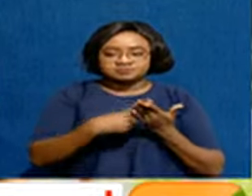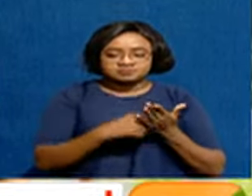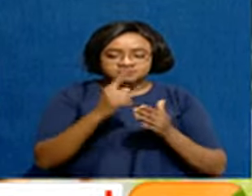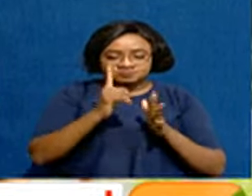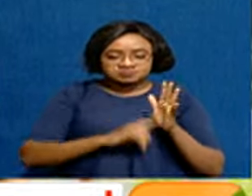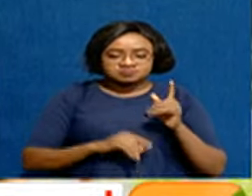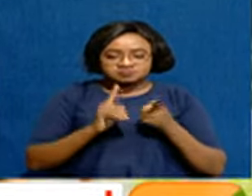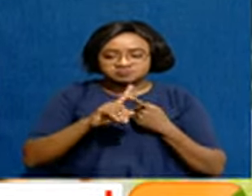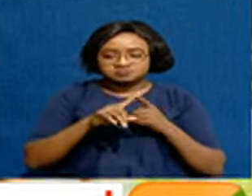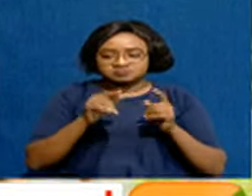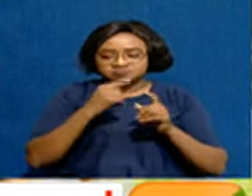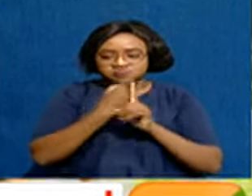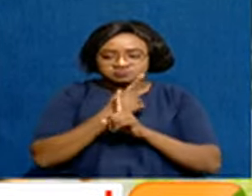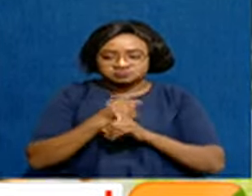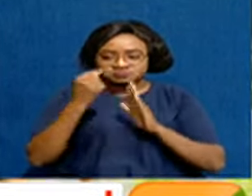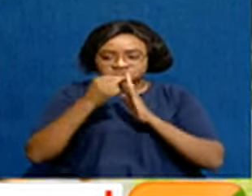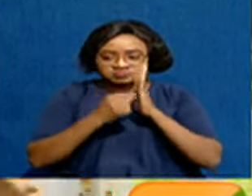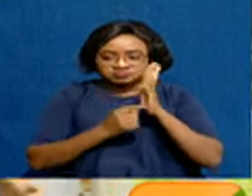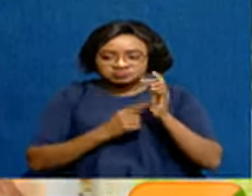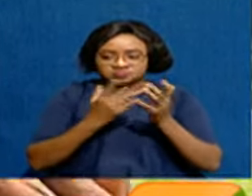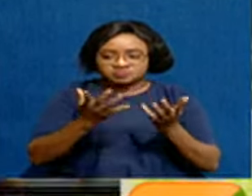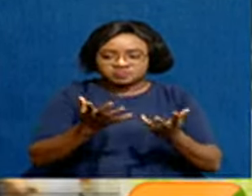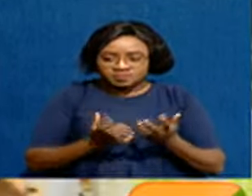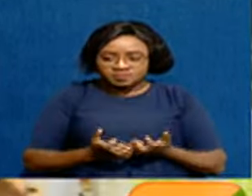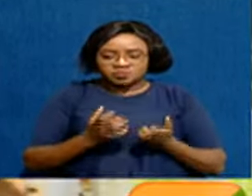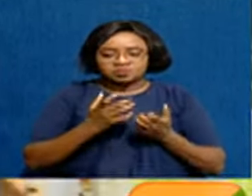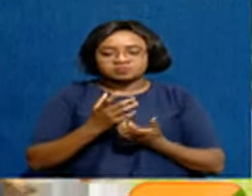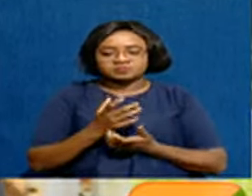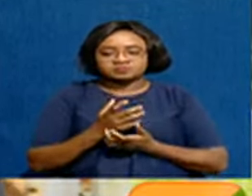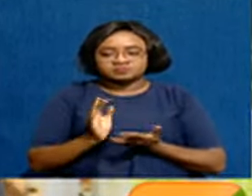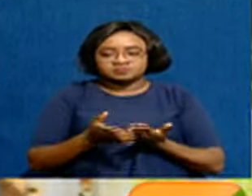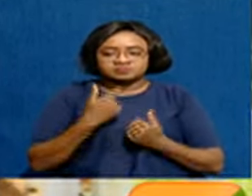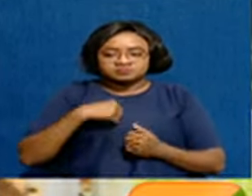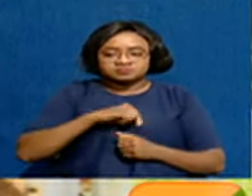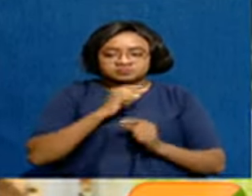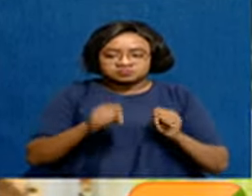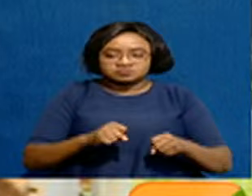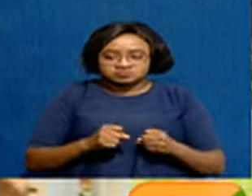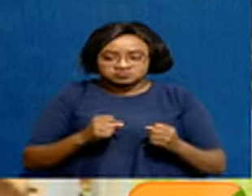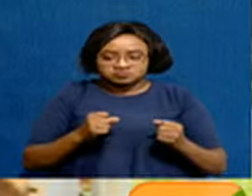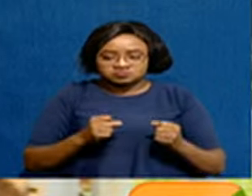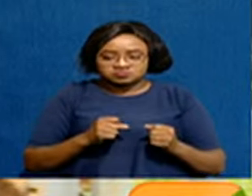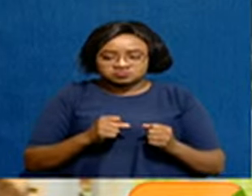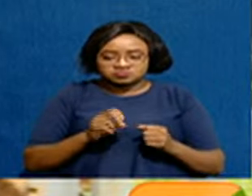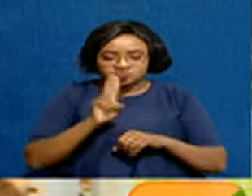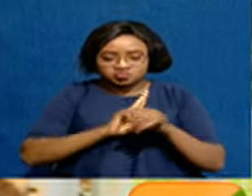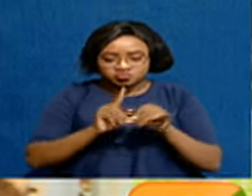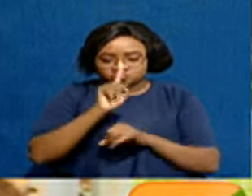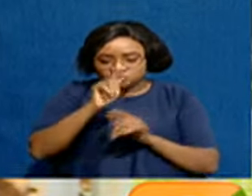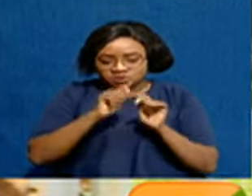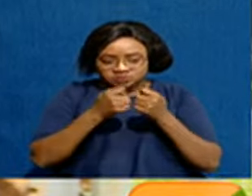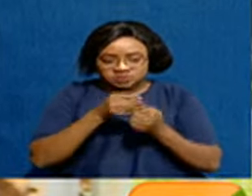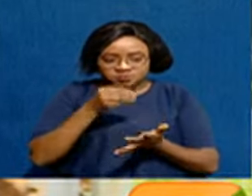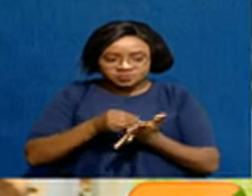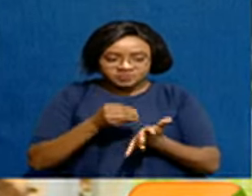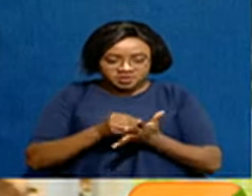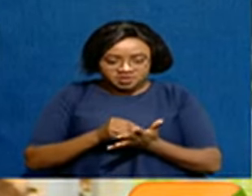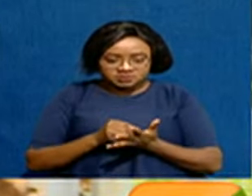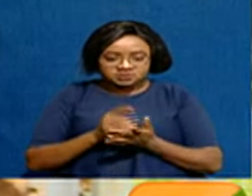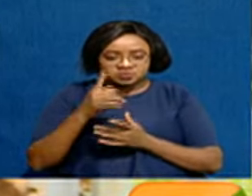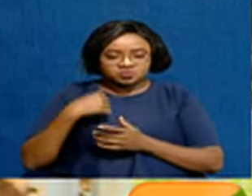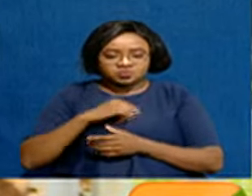criteria, especially those things that are needed to allow us to move to a single currency, which is expected to happen